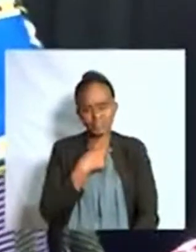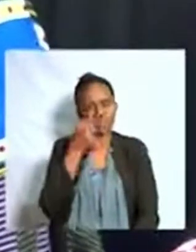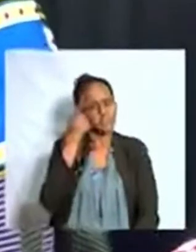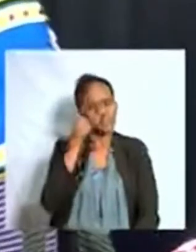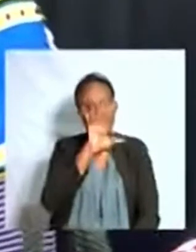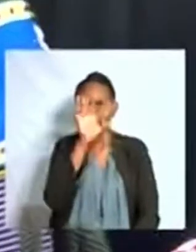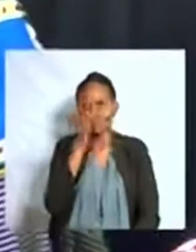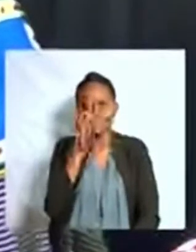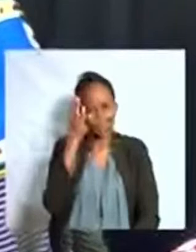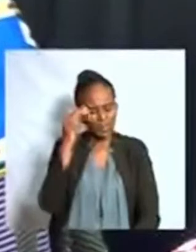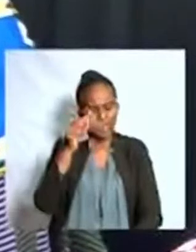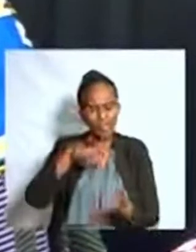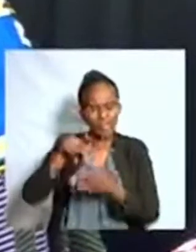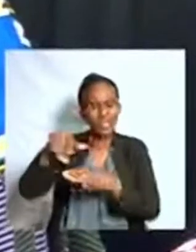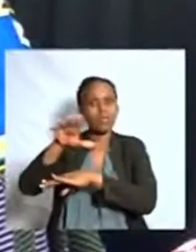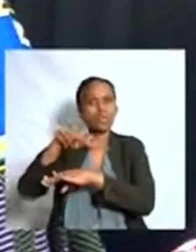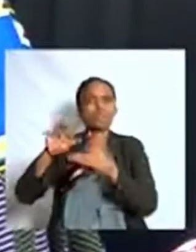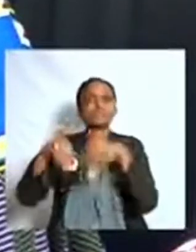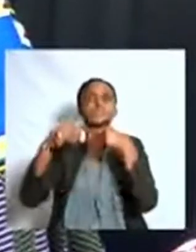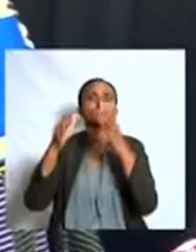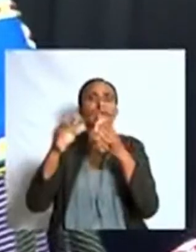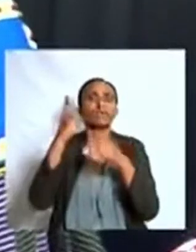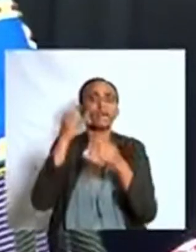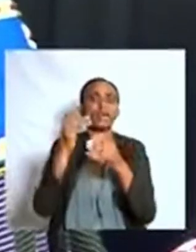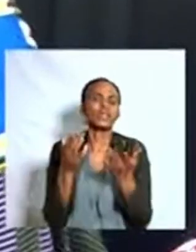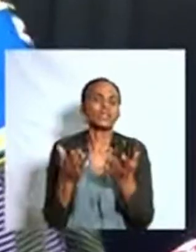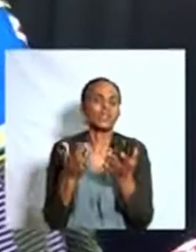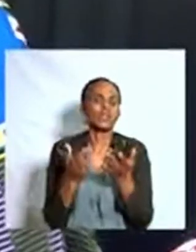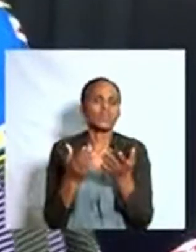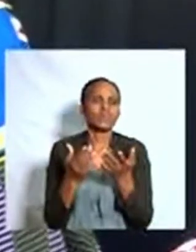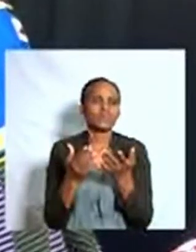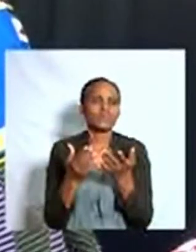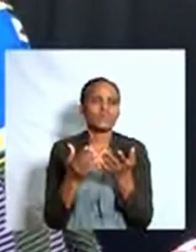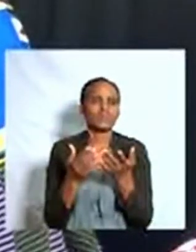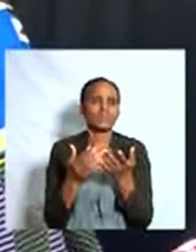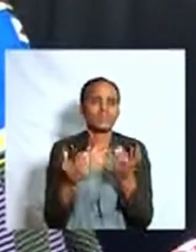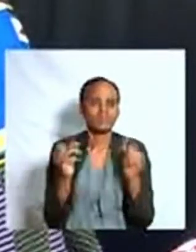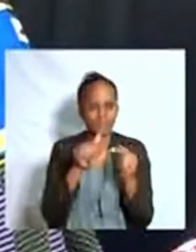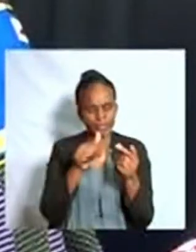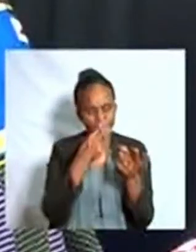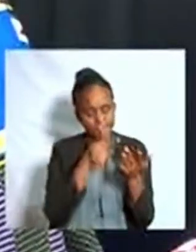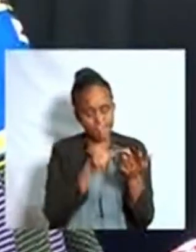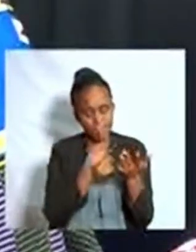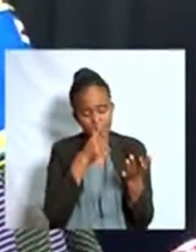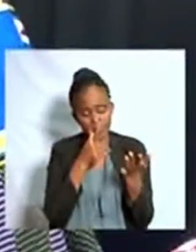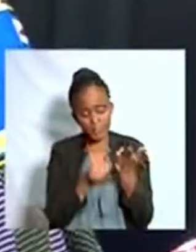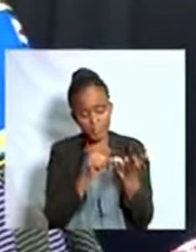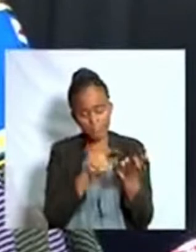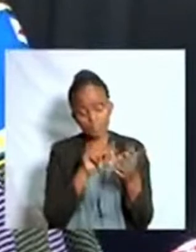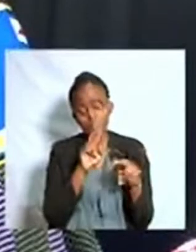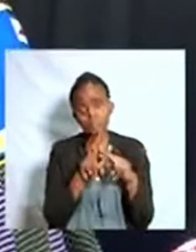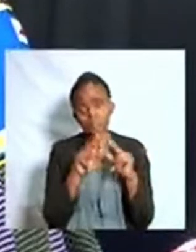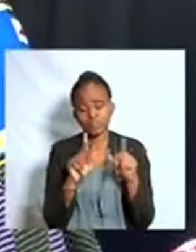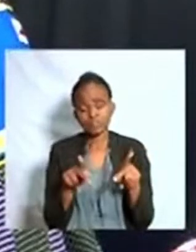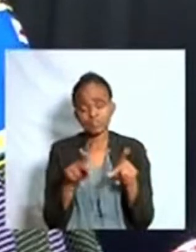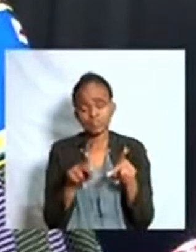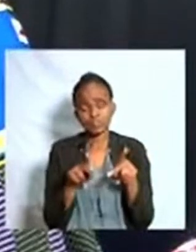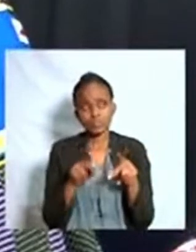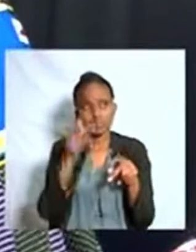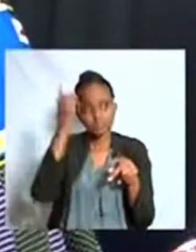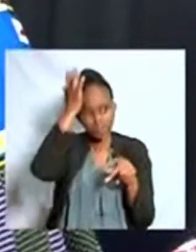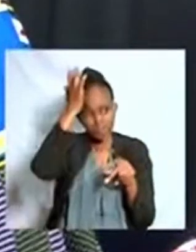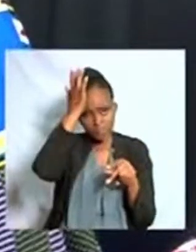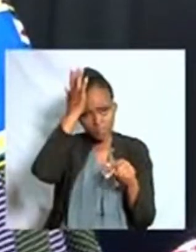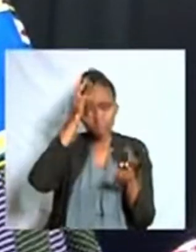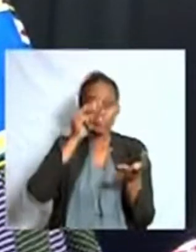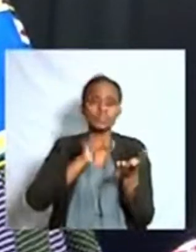why overpaying suppliers. And then, yes. After, if you look at this later, Chair, it's dated